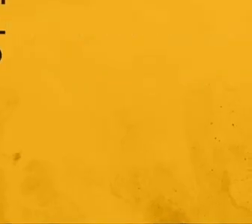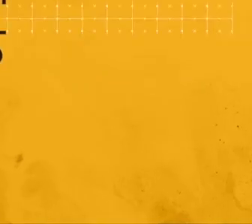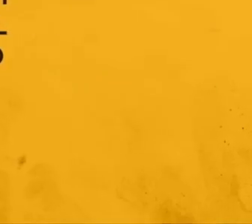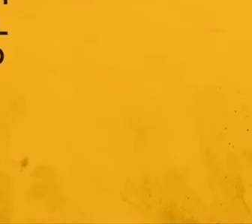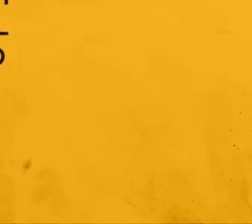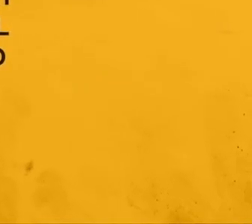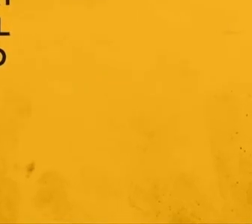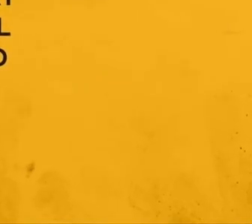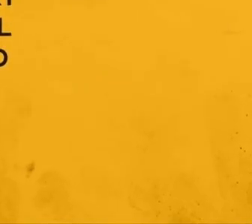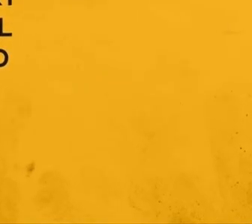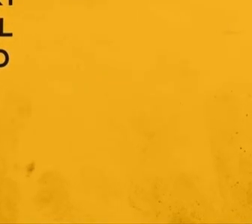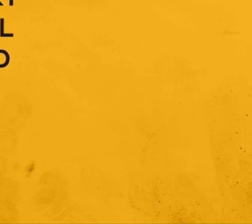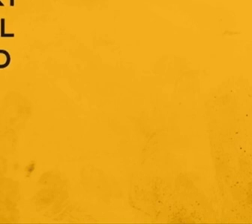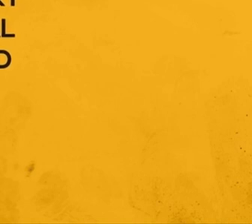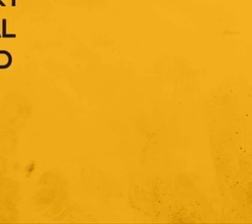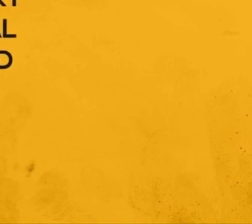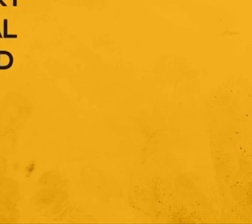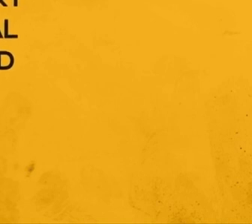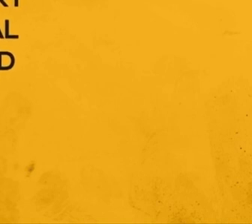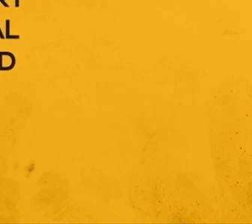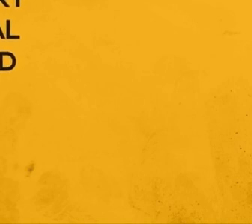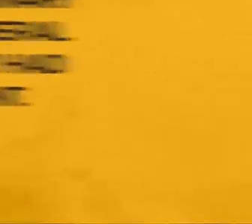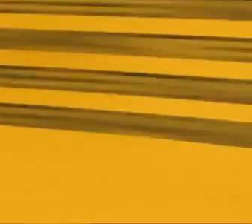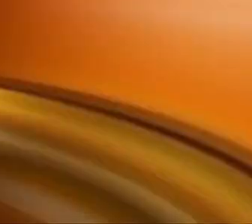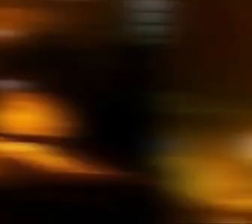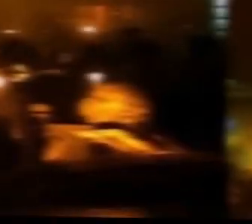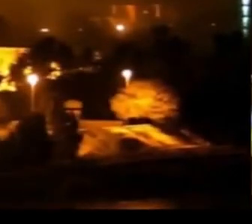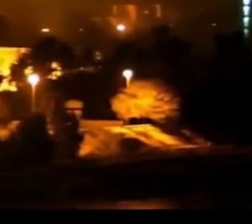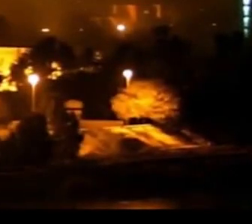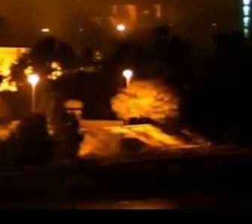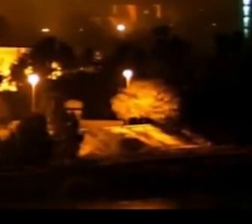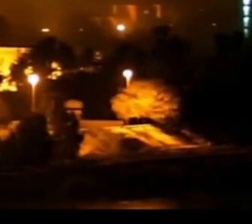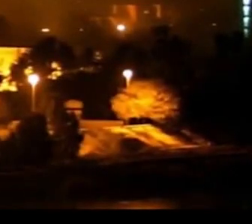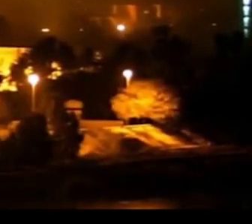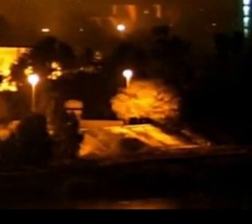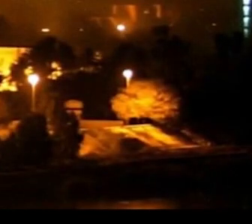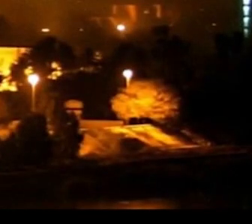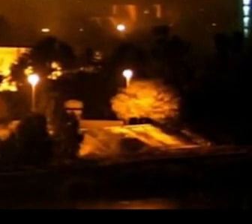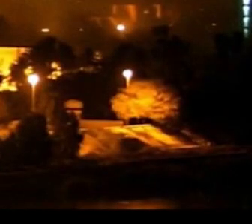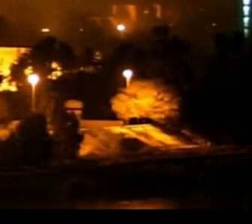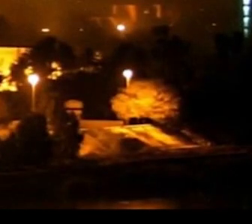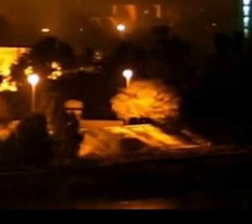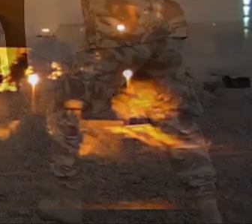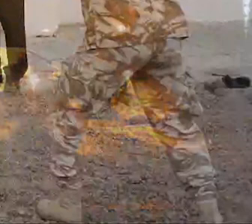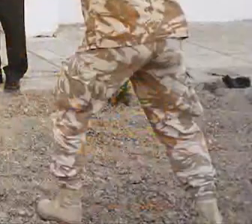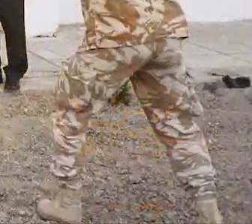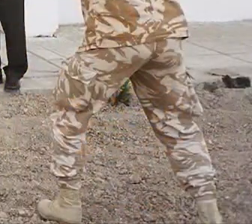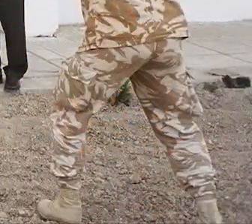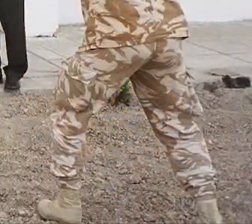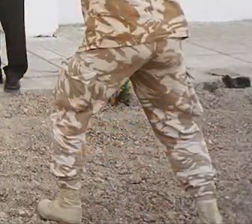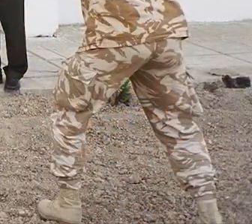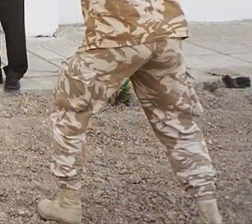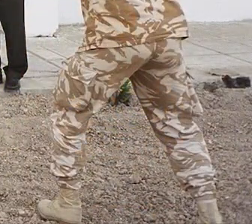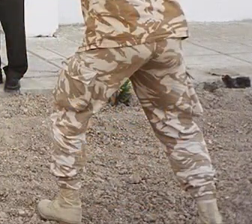Democrat MEPs historically had in the European Parliament. The Lib Dems' principled opposition to the Iraq War